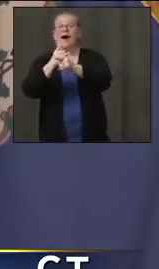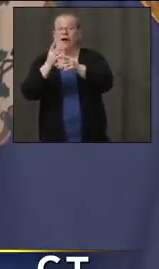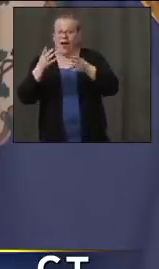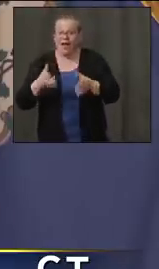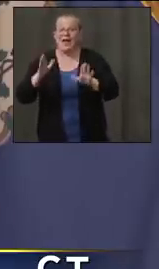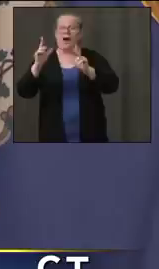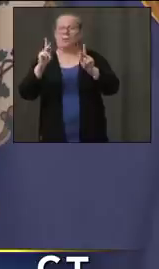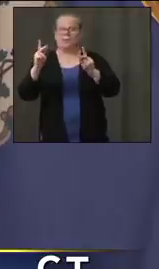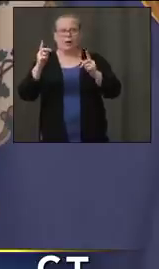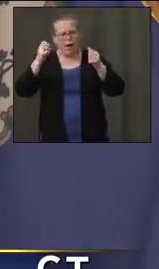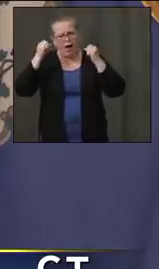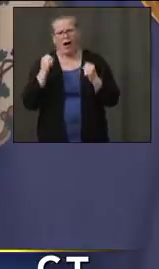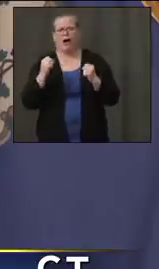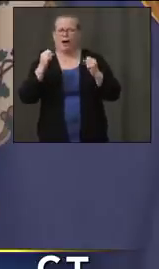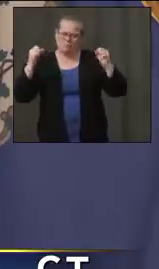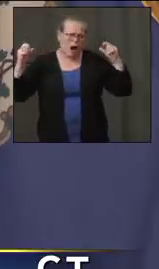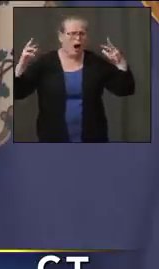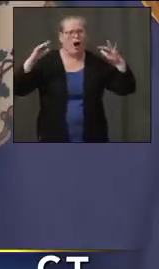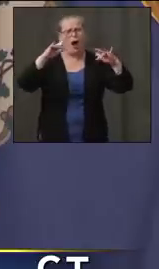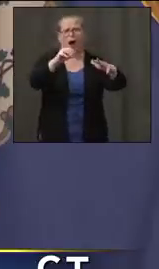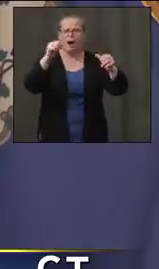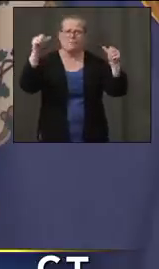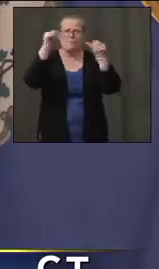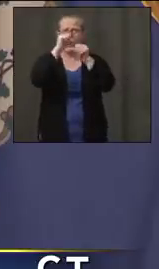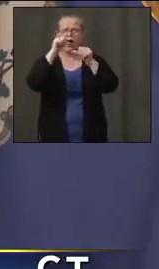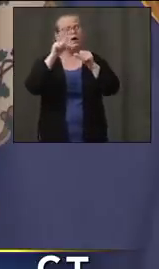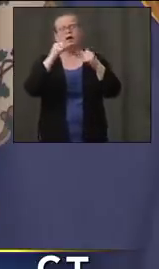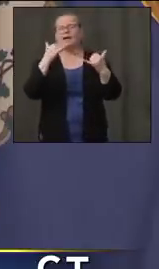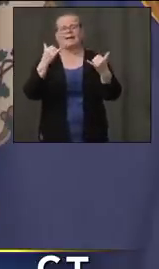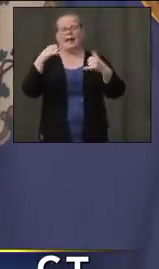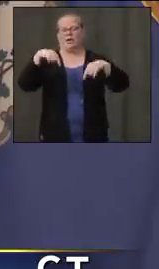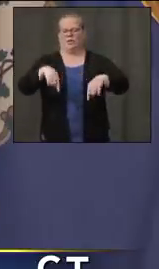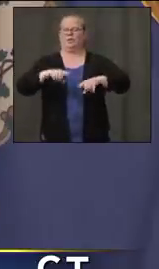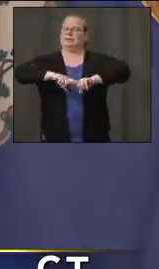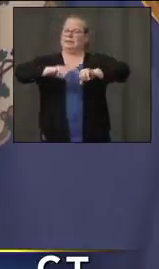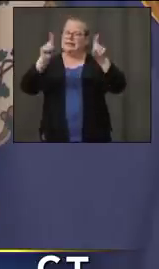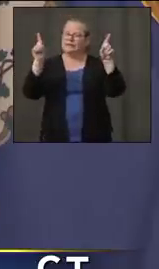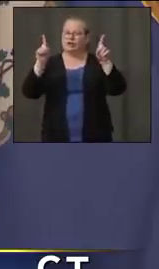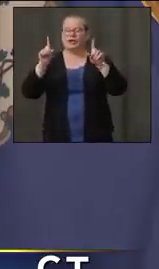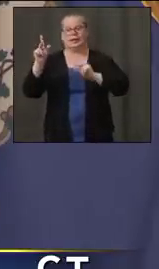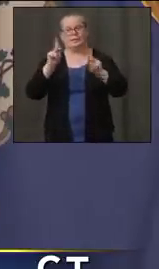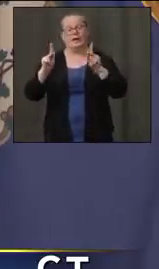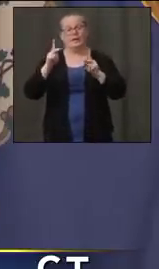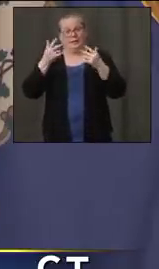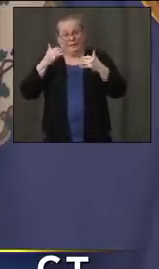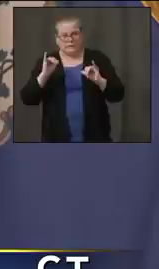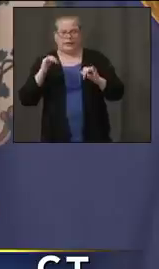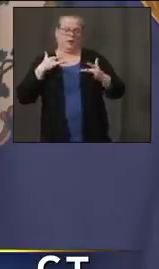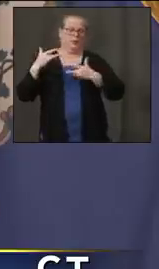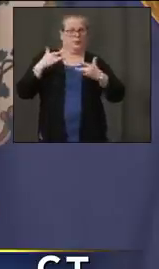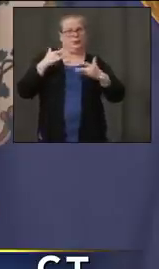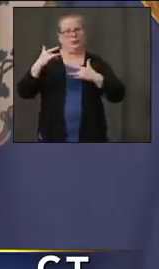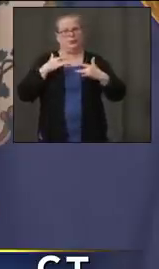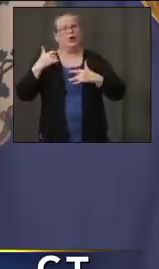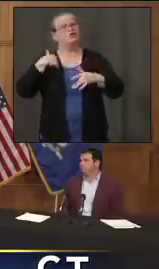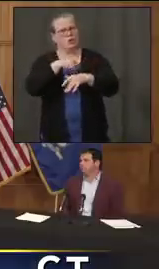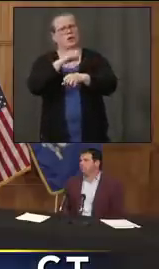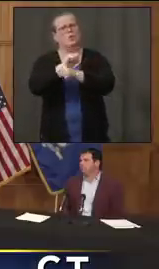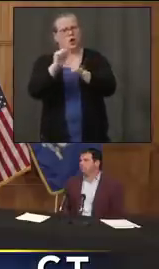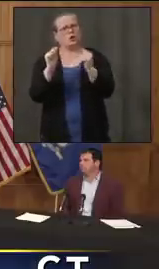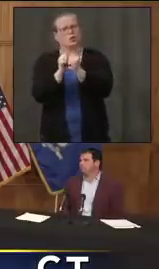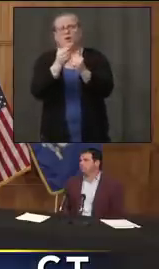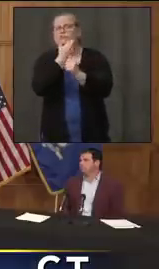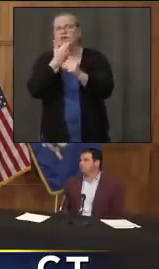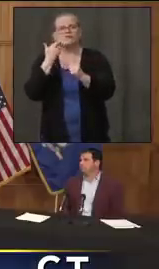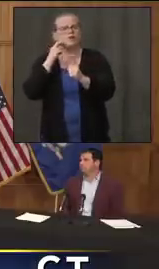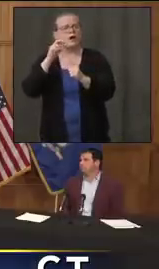is a way to get them more involved. And we've worked closely with the restaurants as we put together these protocols. And also, if I could just add